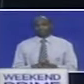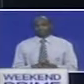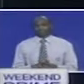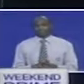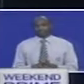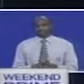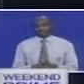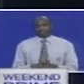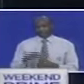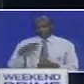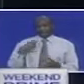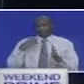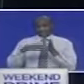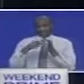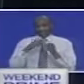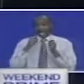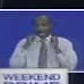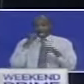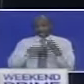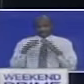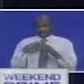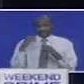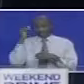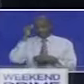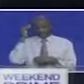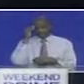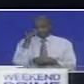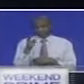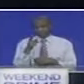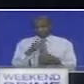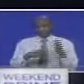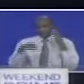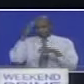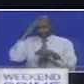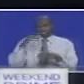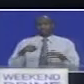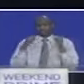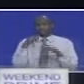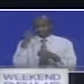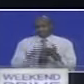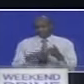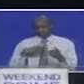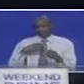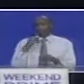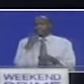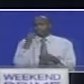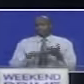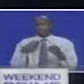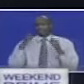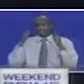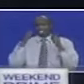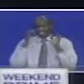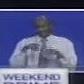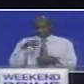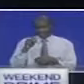To matters of industrial action looming within the education sector, university dons have threatened to go on strike if a deal is